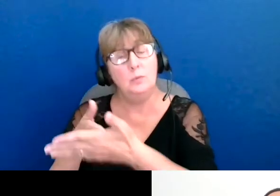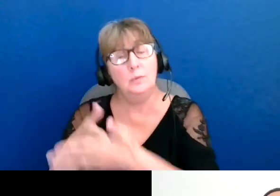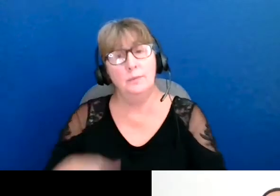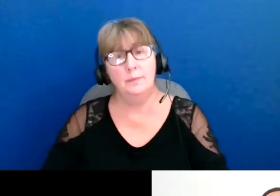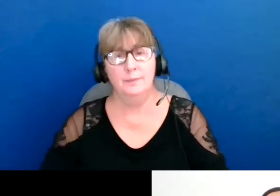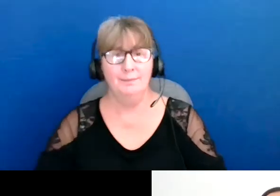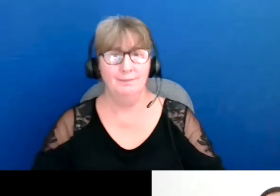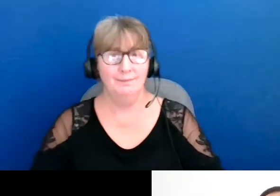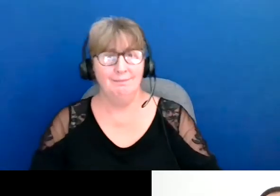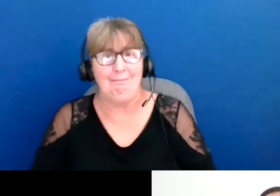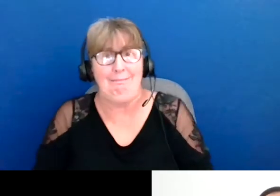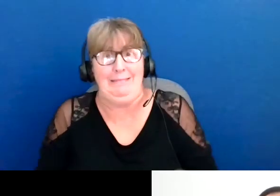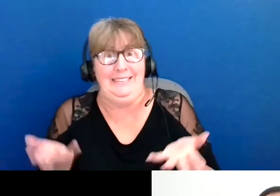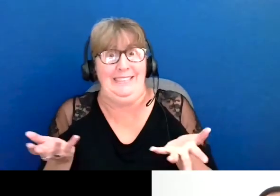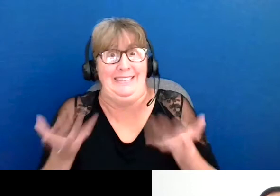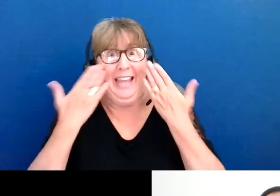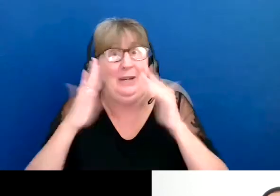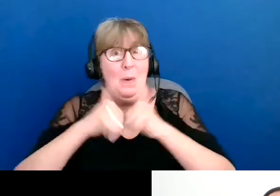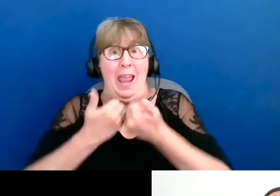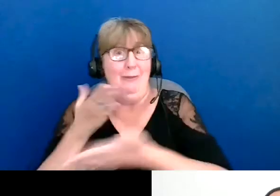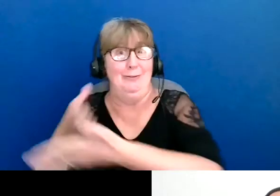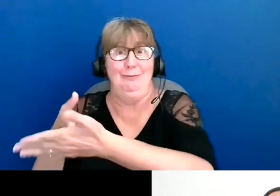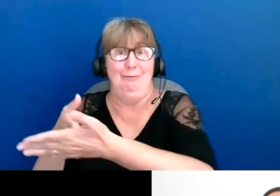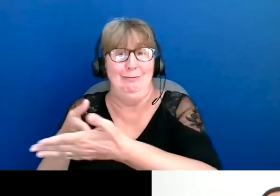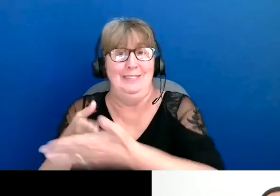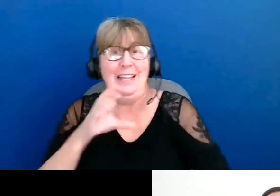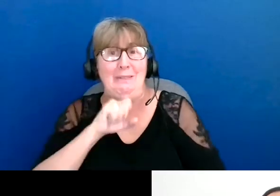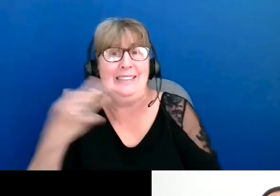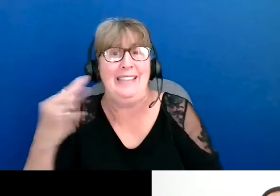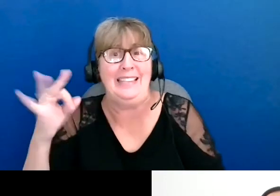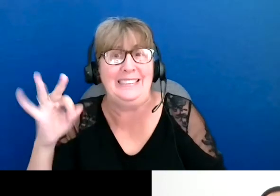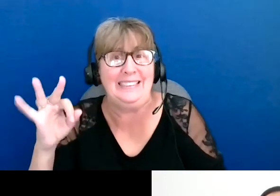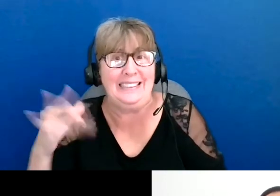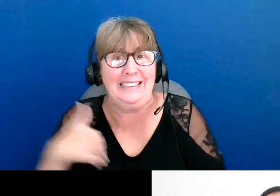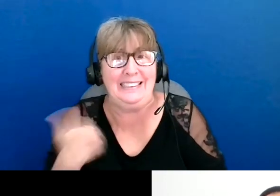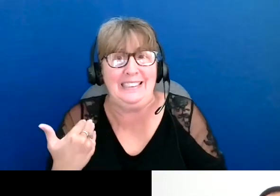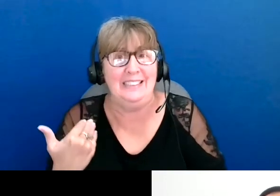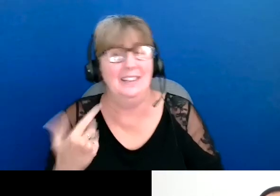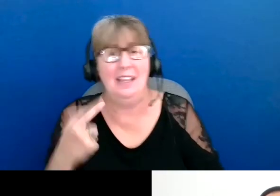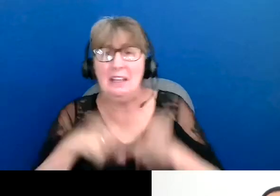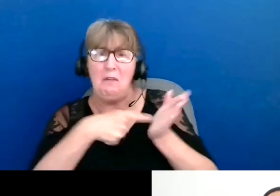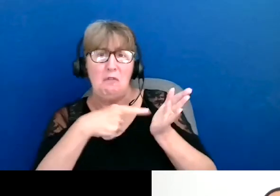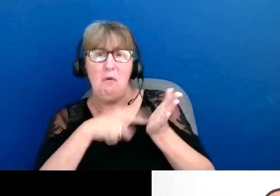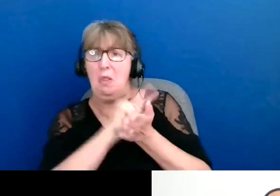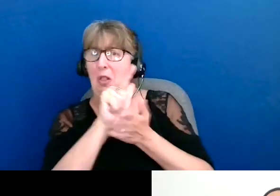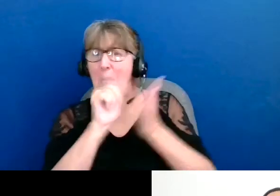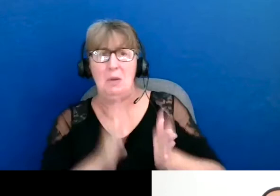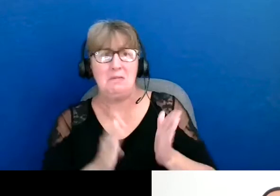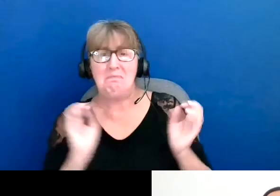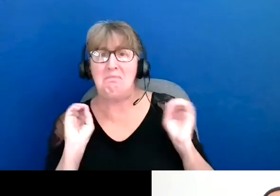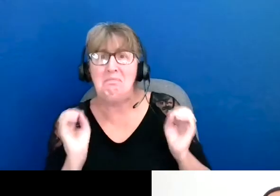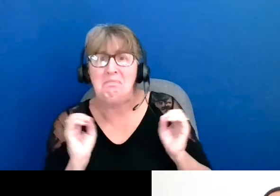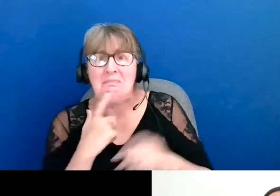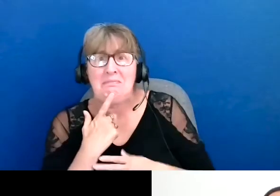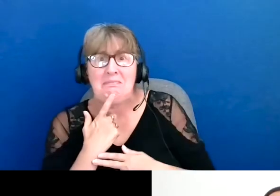I had no idea how to do that. I was 19. I couldn't afford a lawyer. Now I know